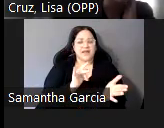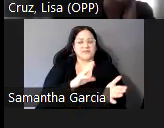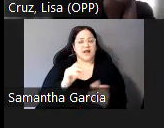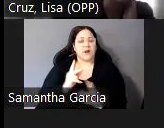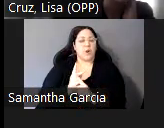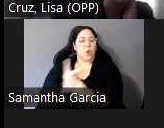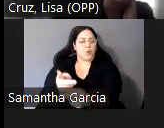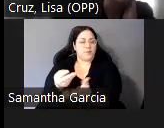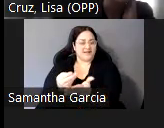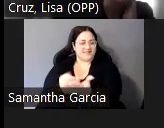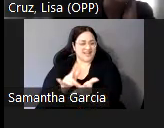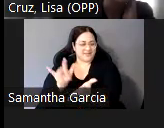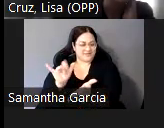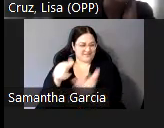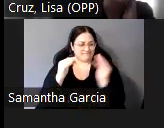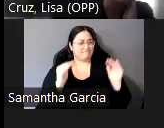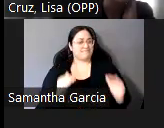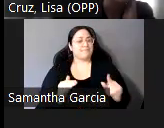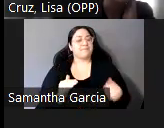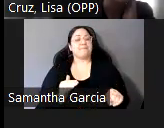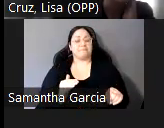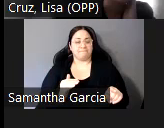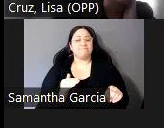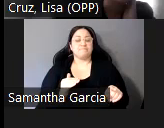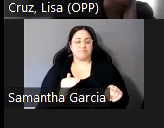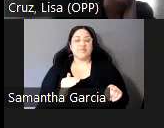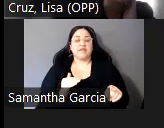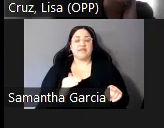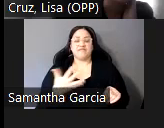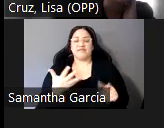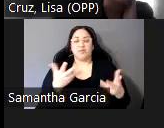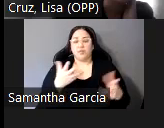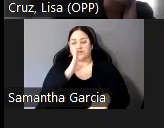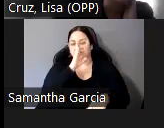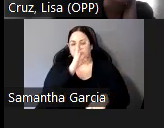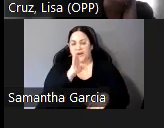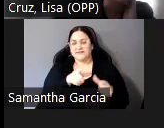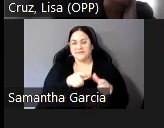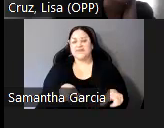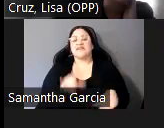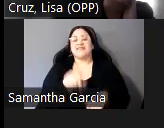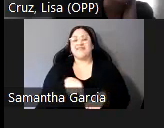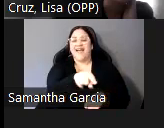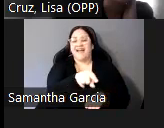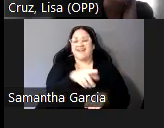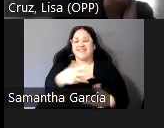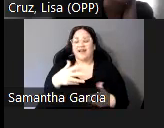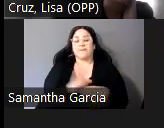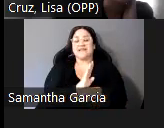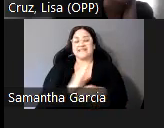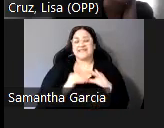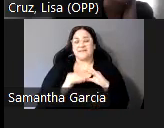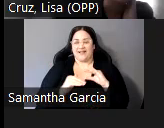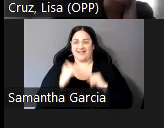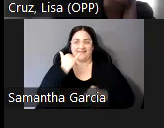million, and that has to do with something called business email compromise. We are seeing a large portion of cash being